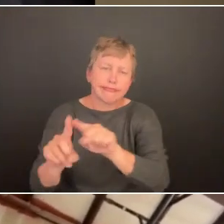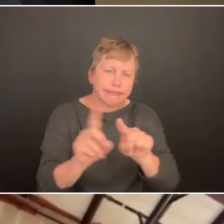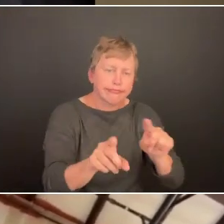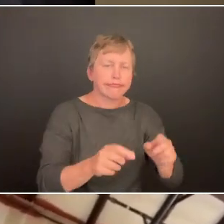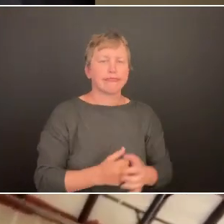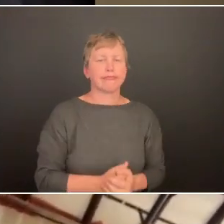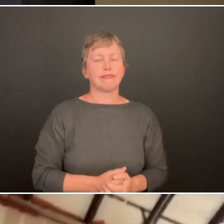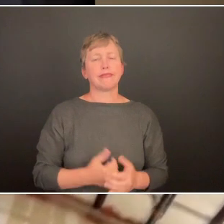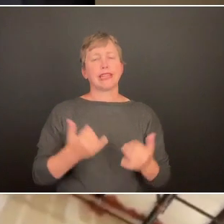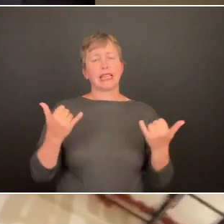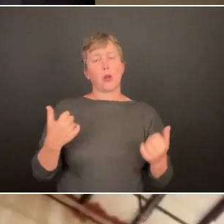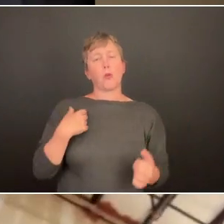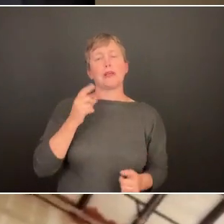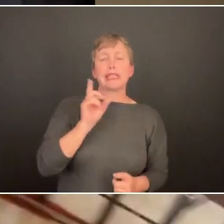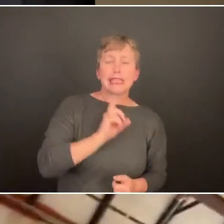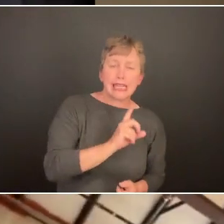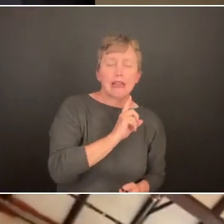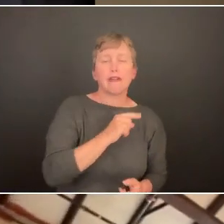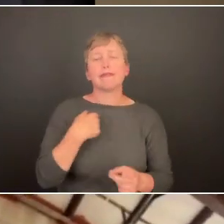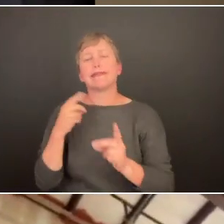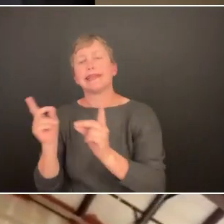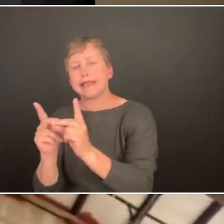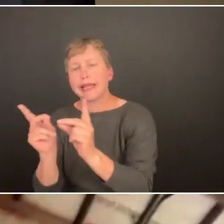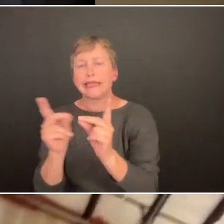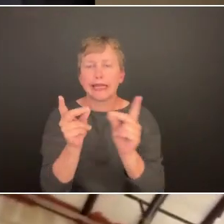about that in the relationship side of discussions.